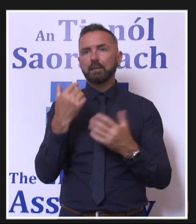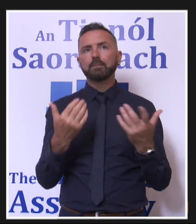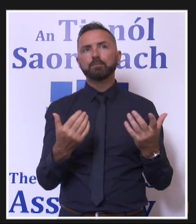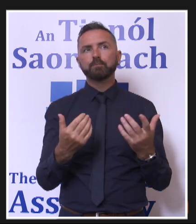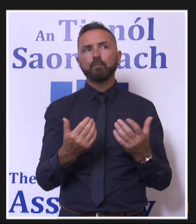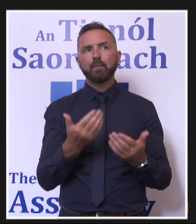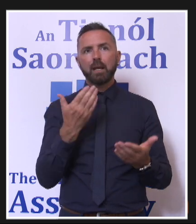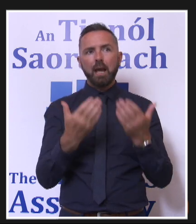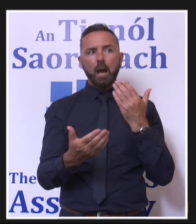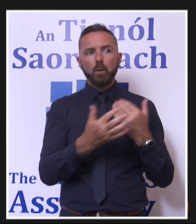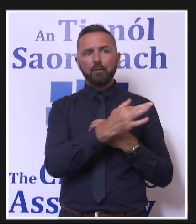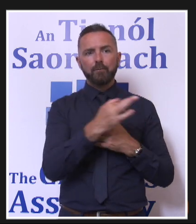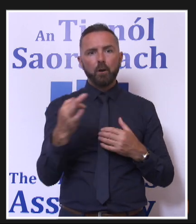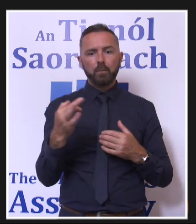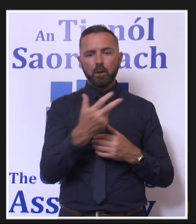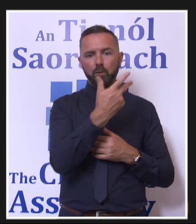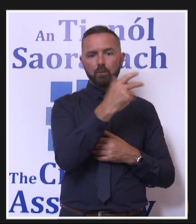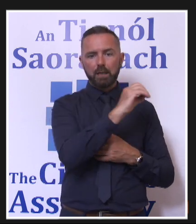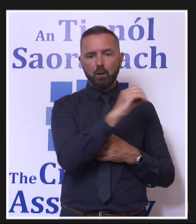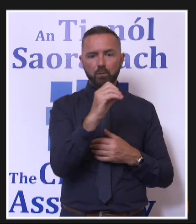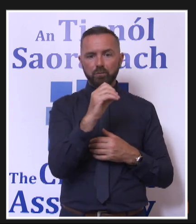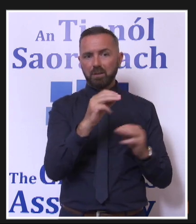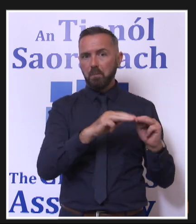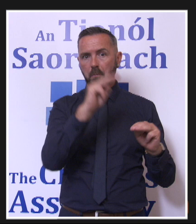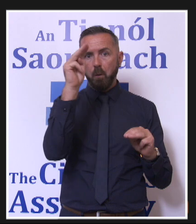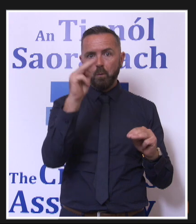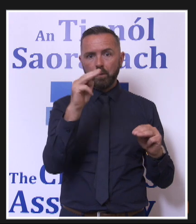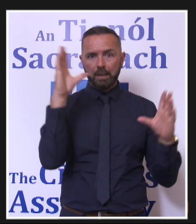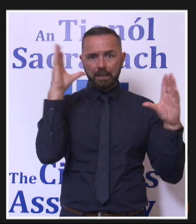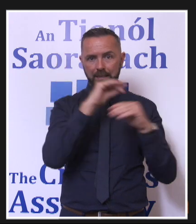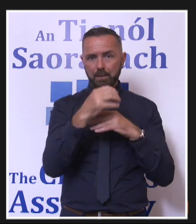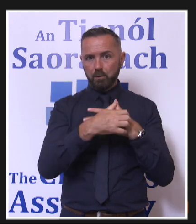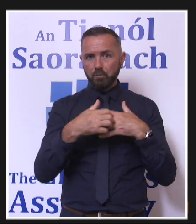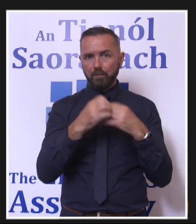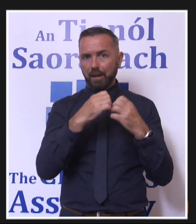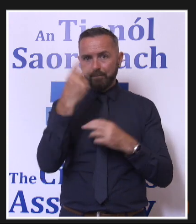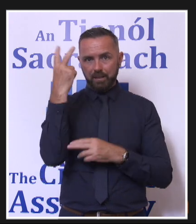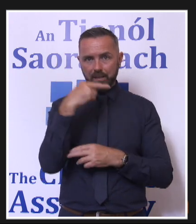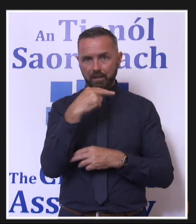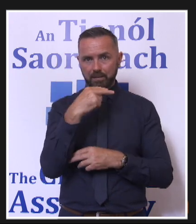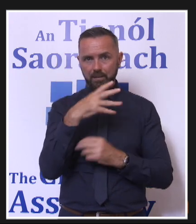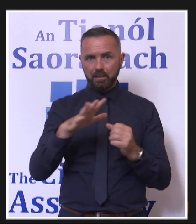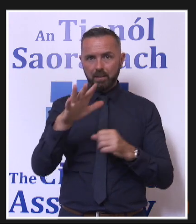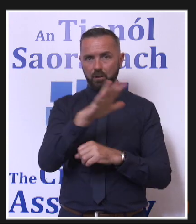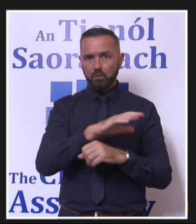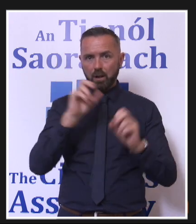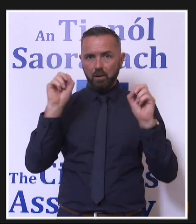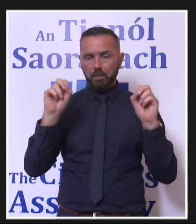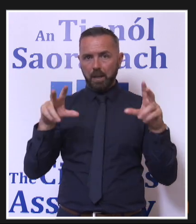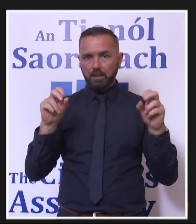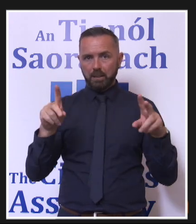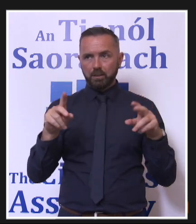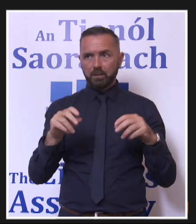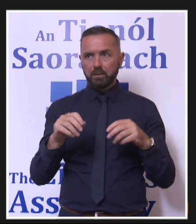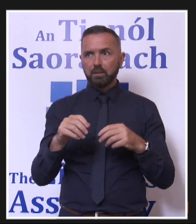have we gone from having 300 plus people sleeping rough across our 10 boroughs every night to, on the